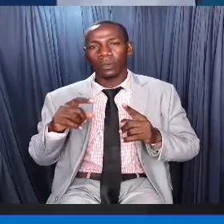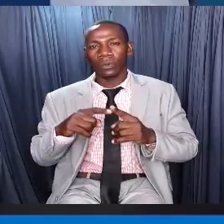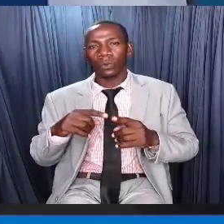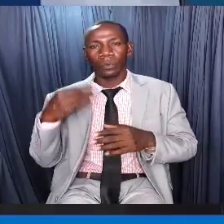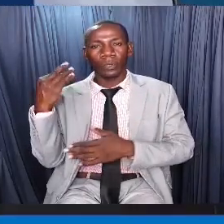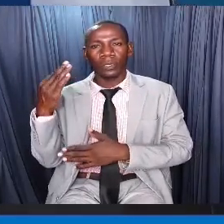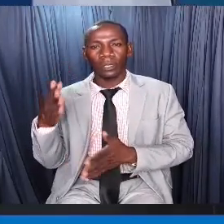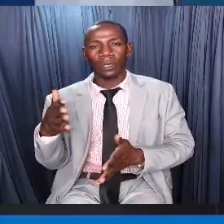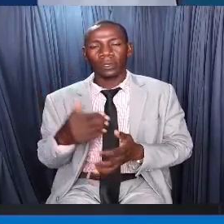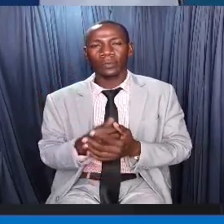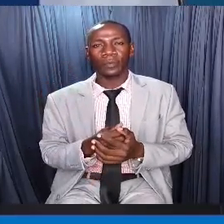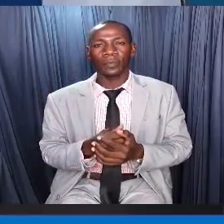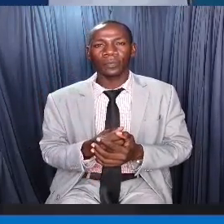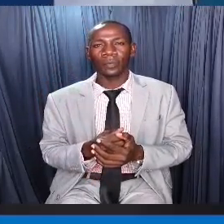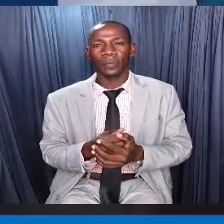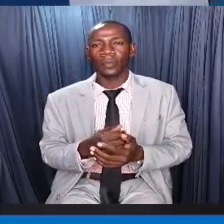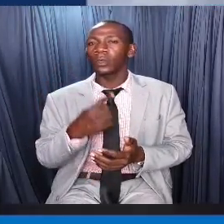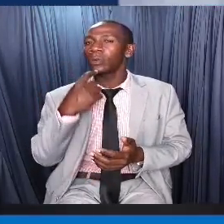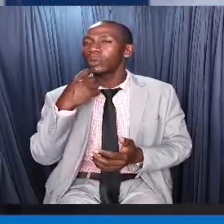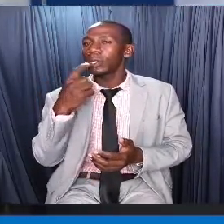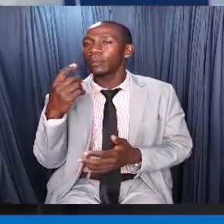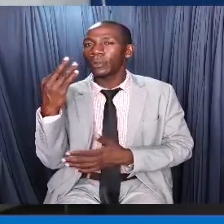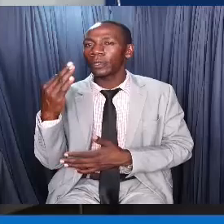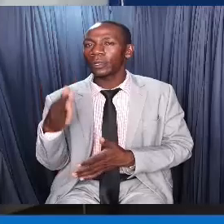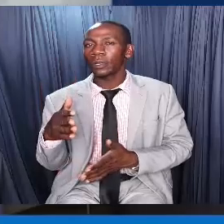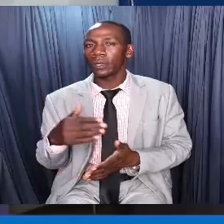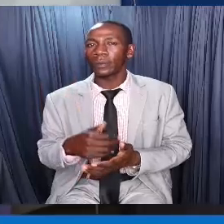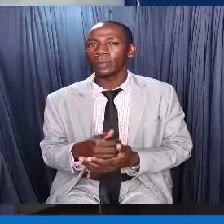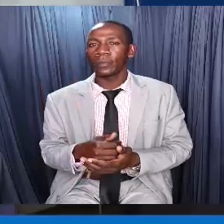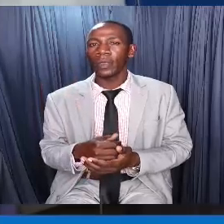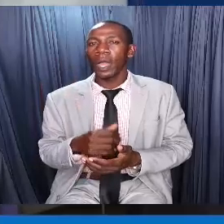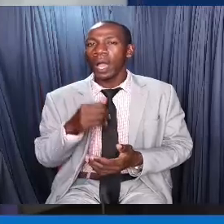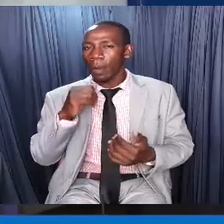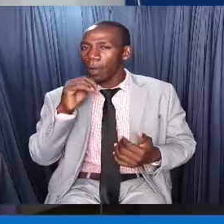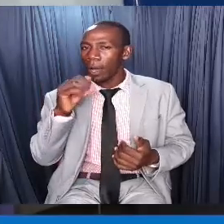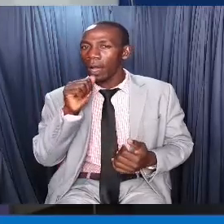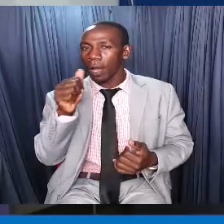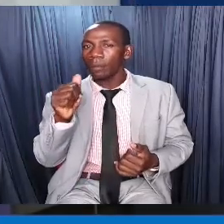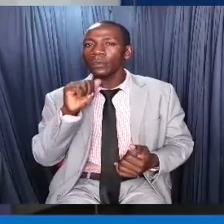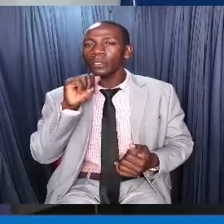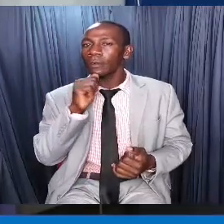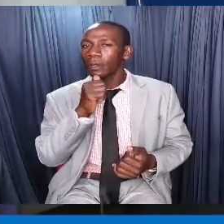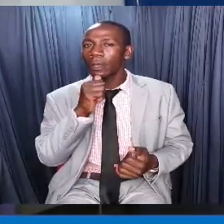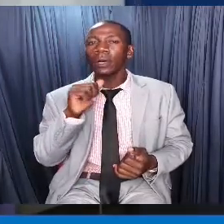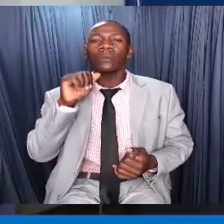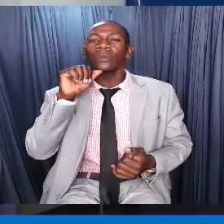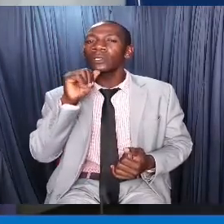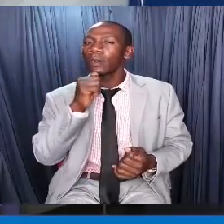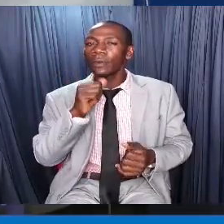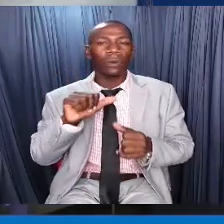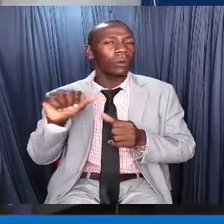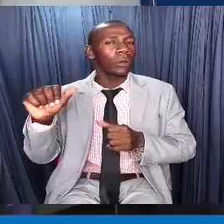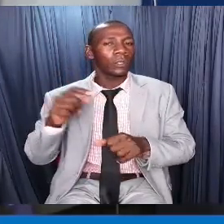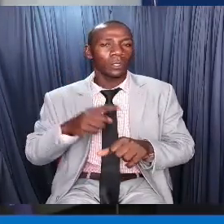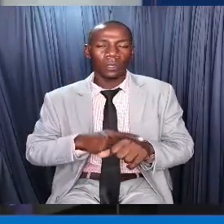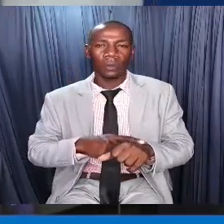mhubiri, to the preacher. Unamwambia, you tell him, mimi nasumbuka, I'm suffering, nimesumbuka muda mrefu, I've really